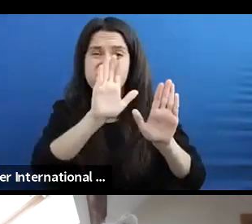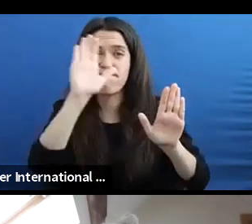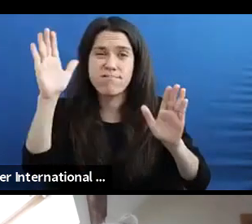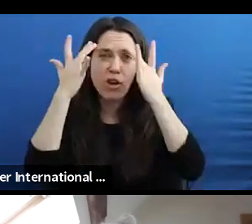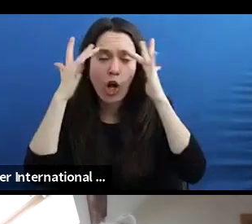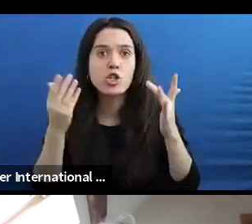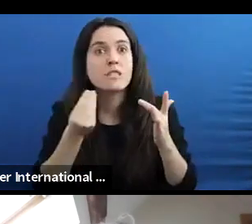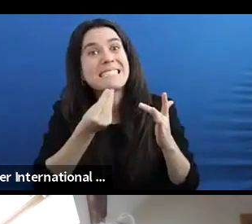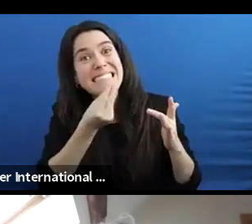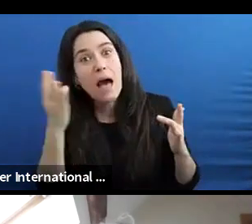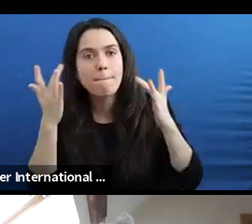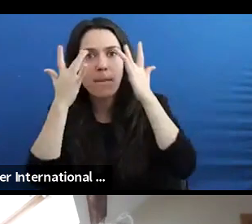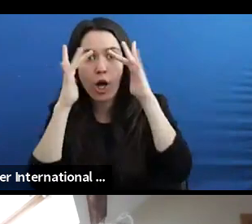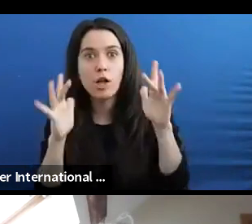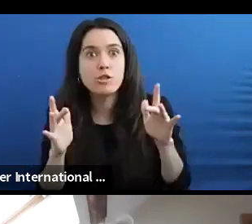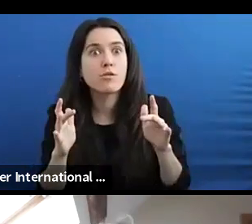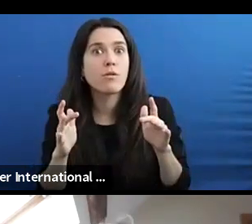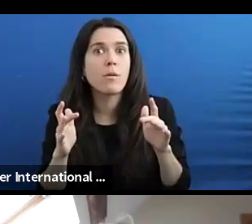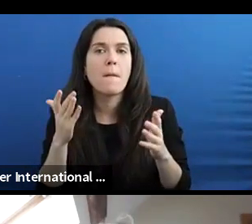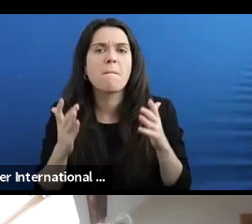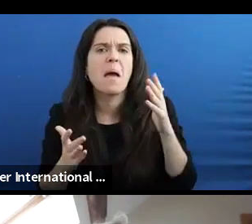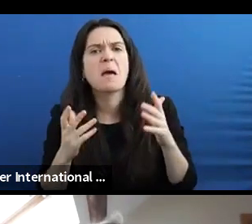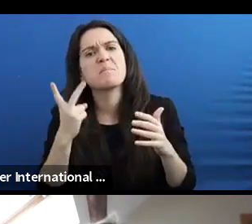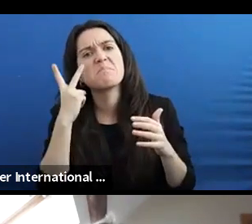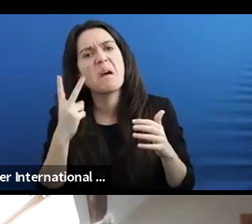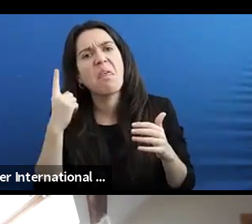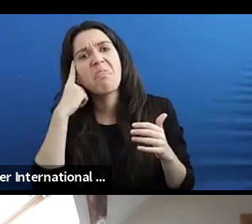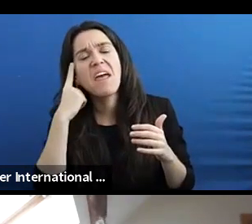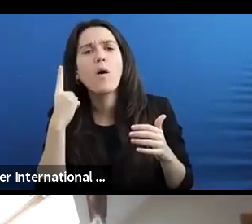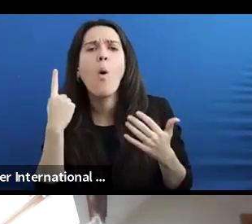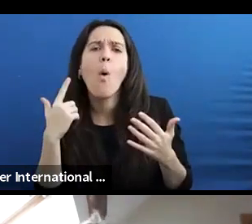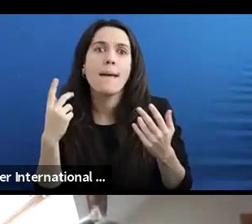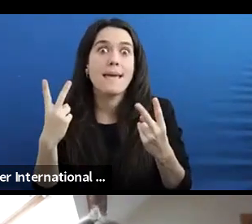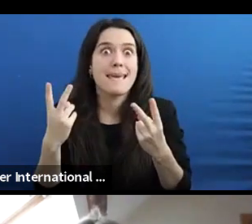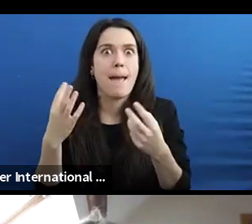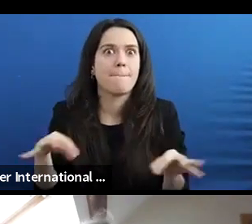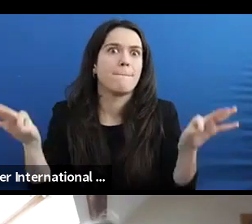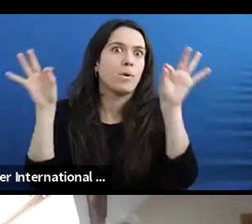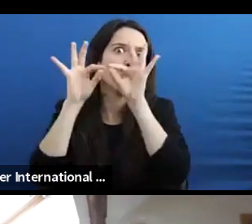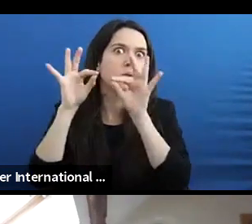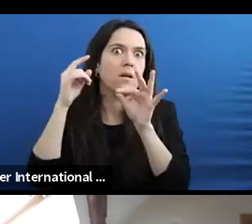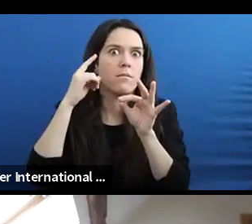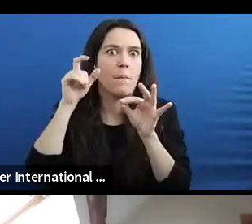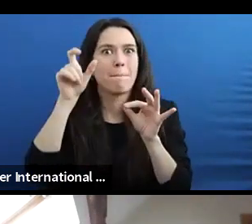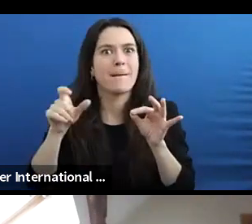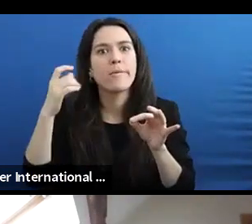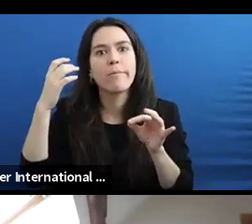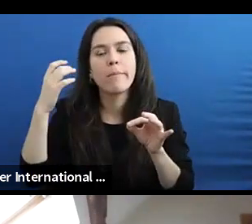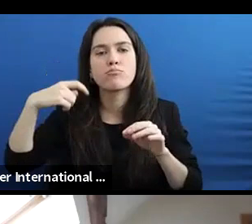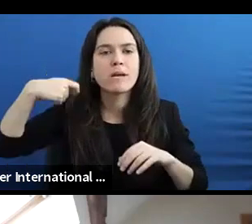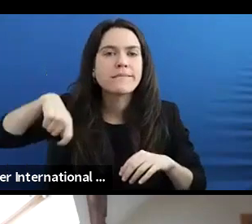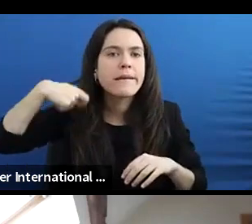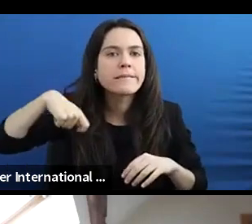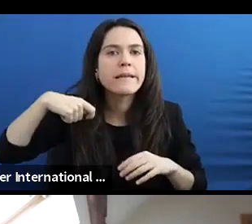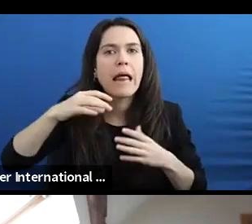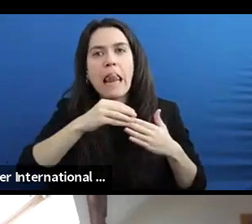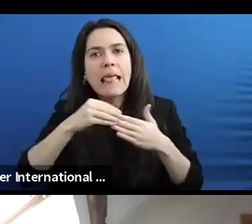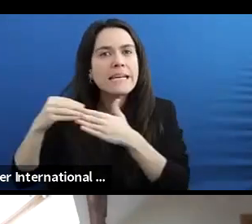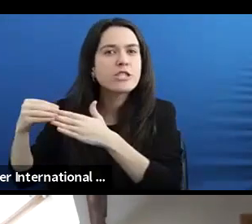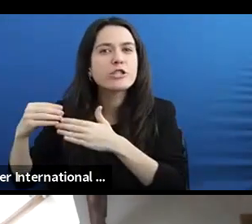is maybe considered as more important for our leaders, political leaders.